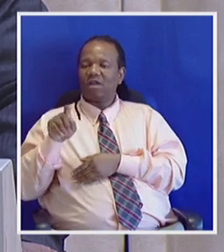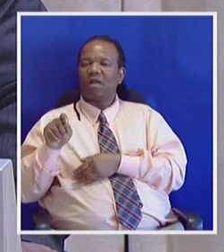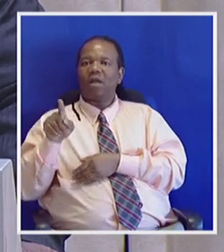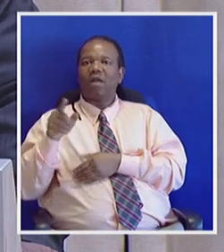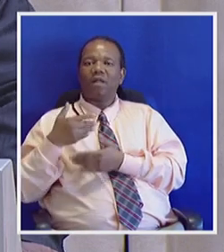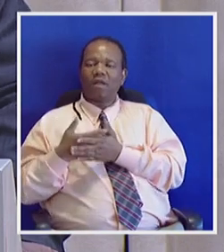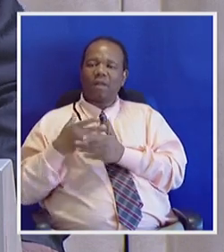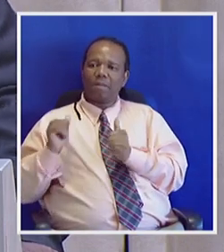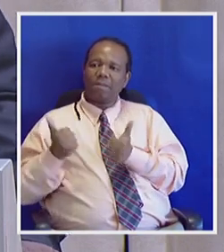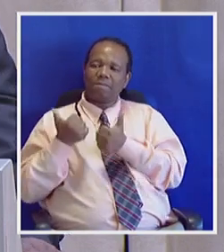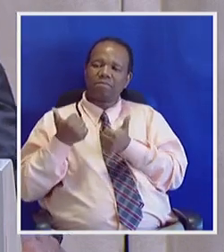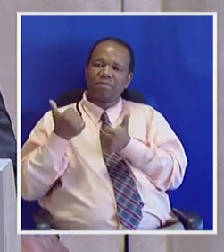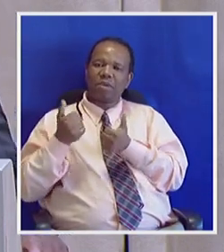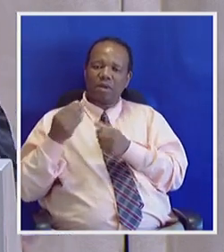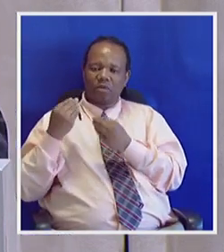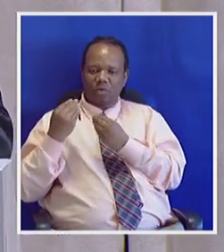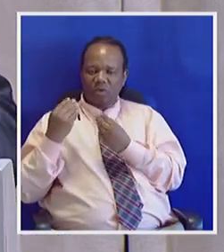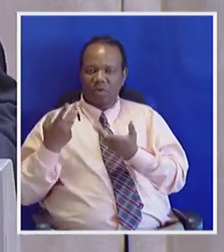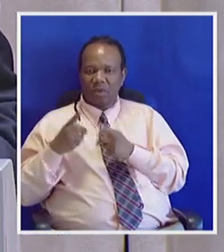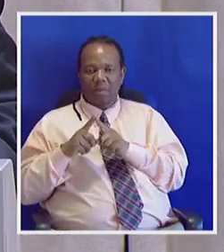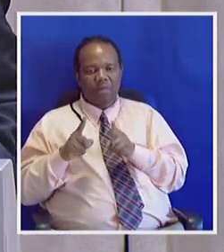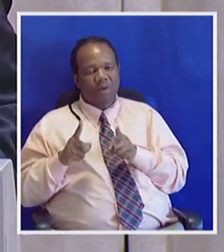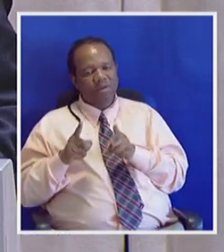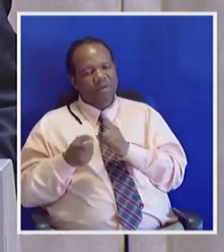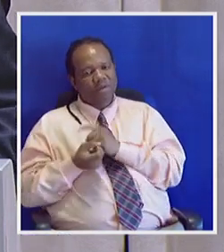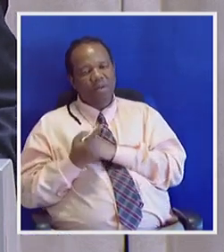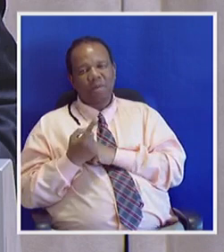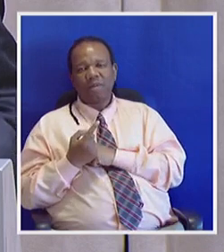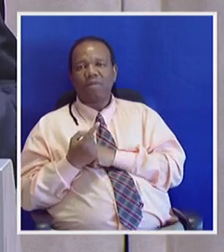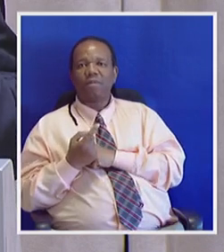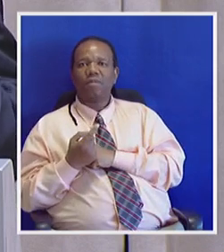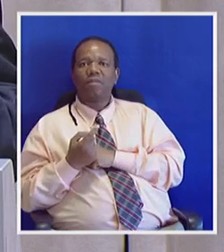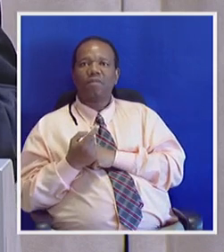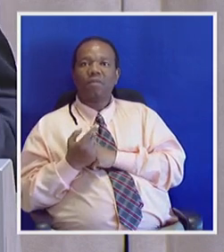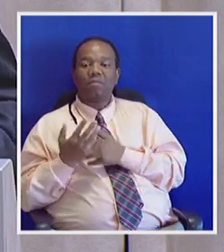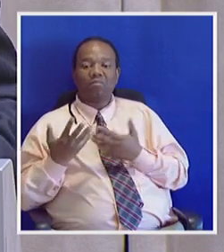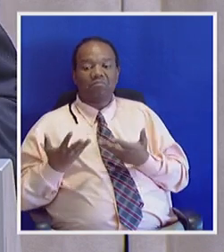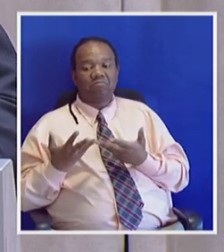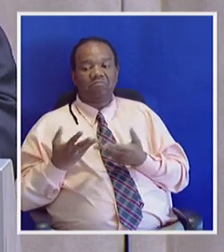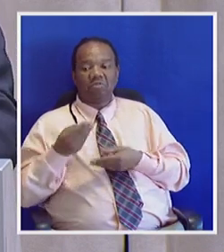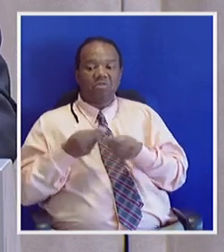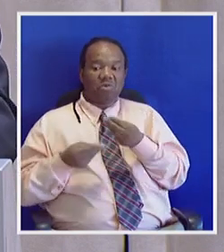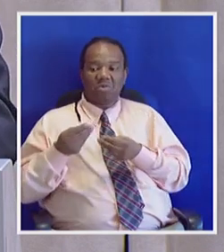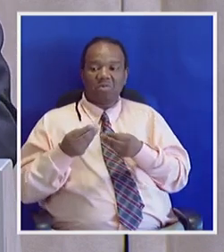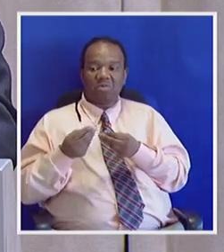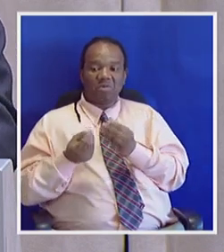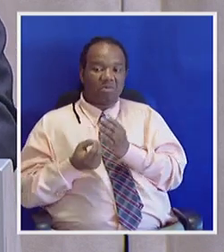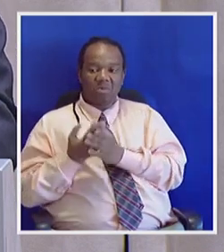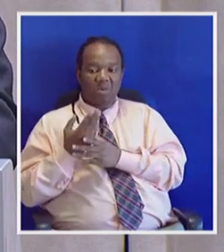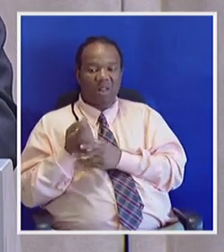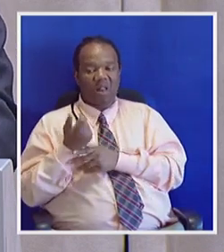best education. But this is happening when the economy is not growing as much as we want